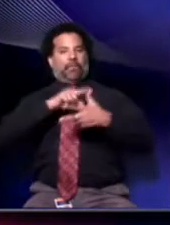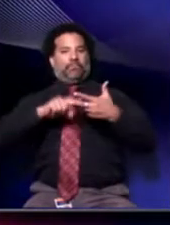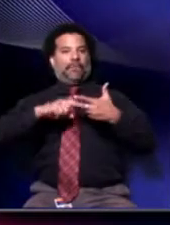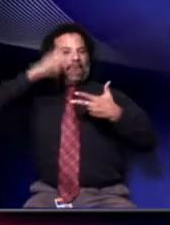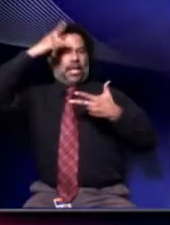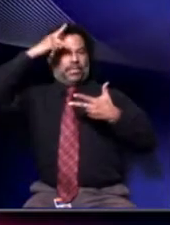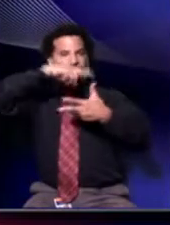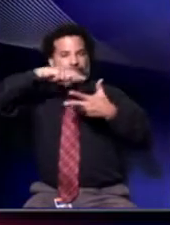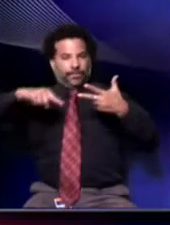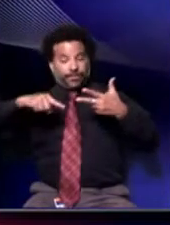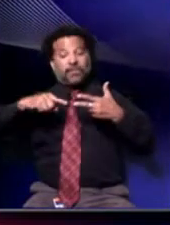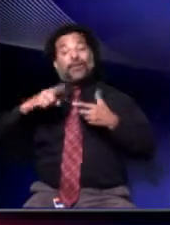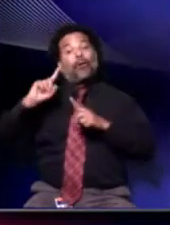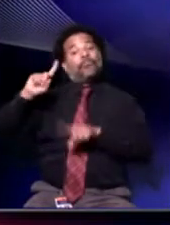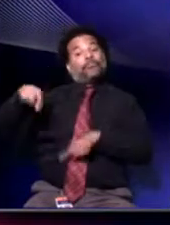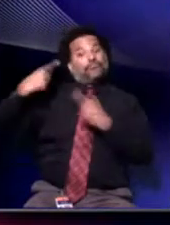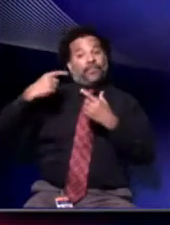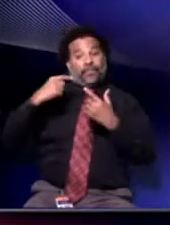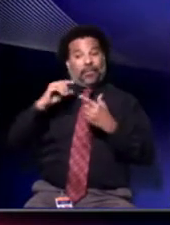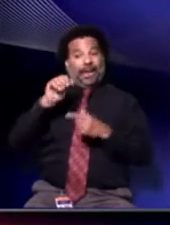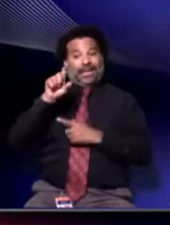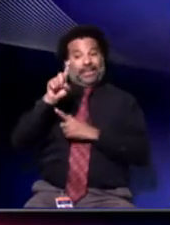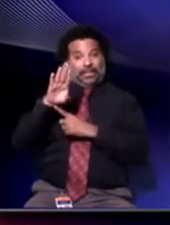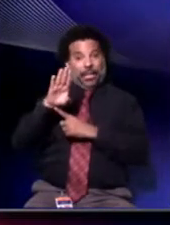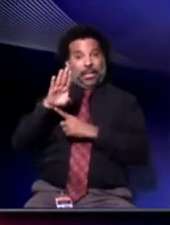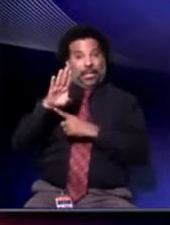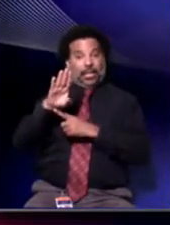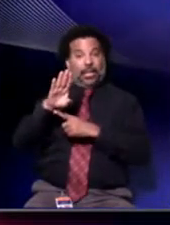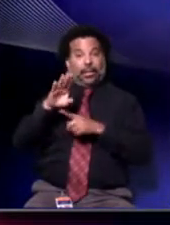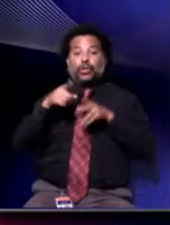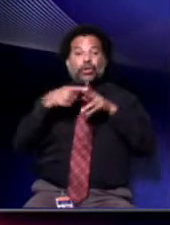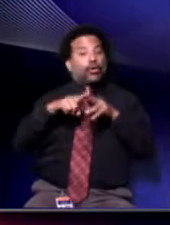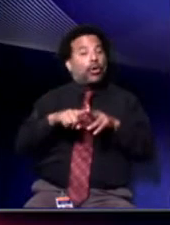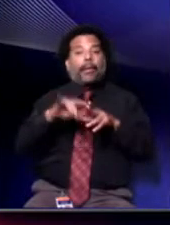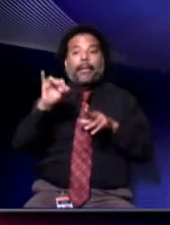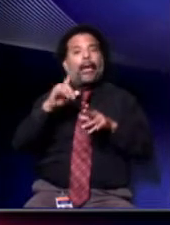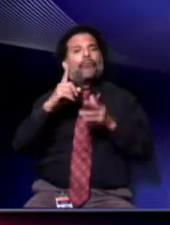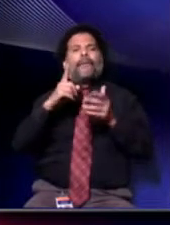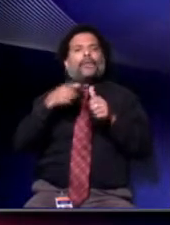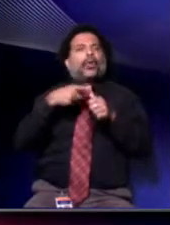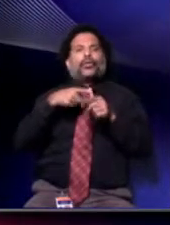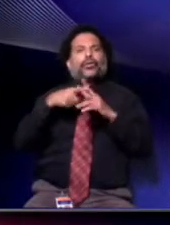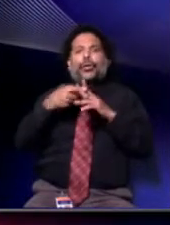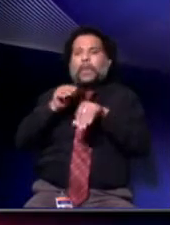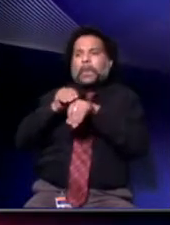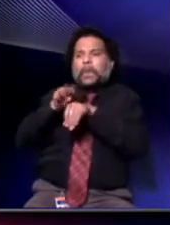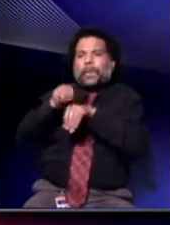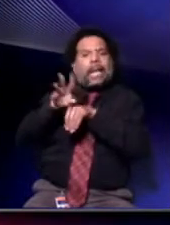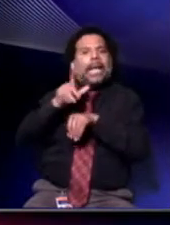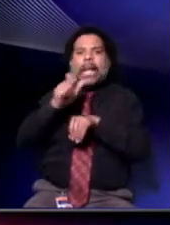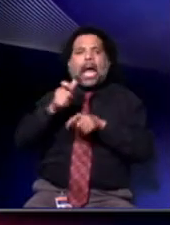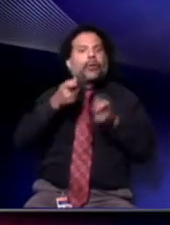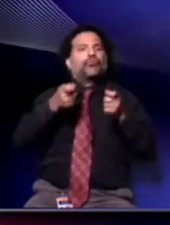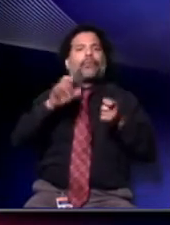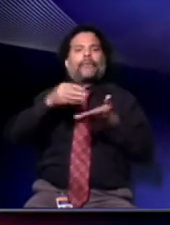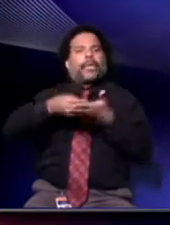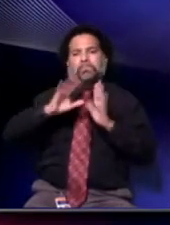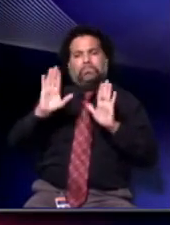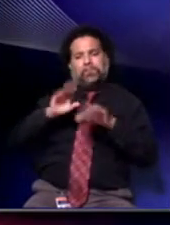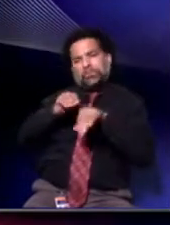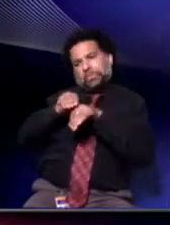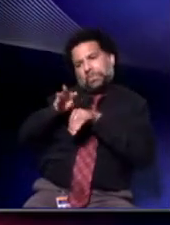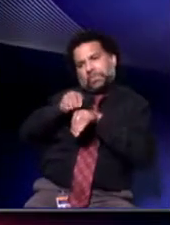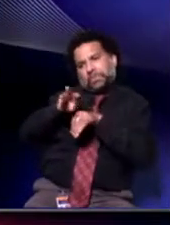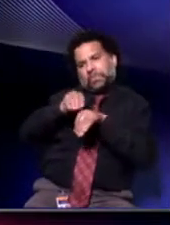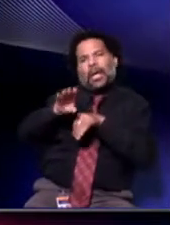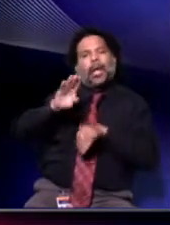agency over the years began first simply as advice and not asset management, helping